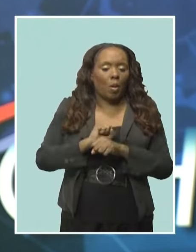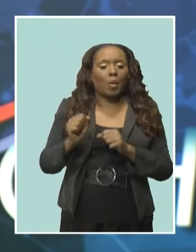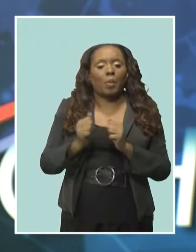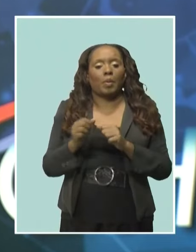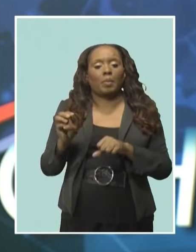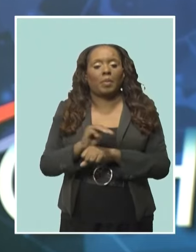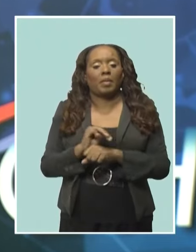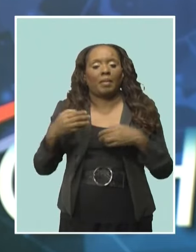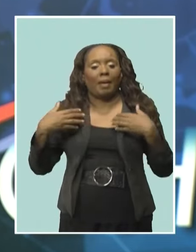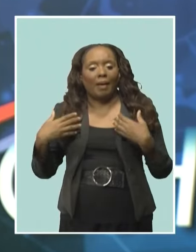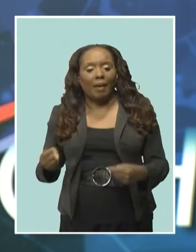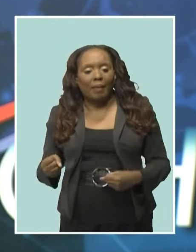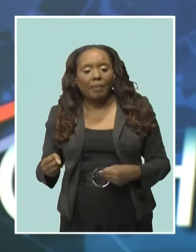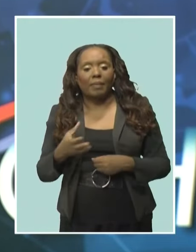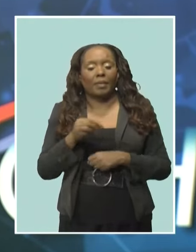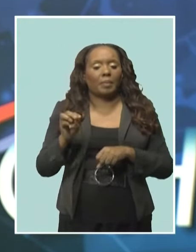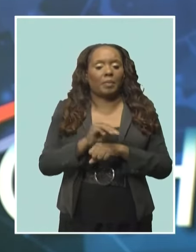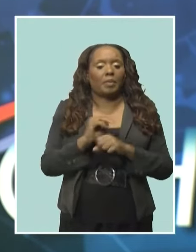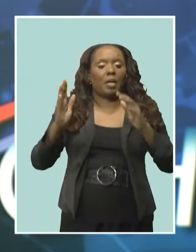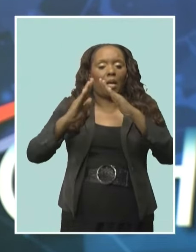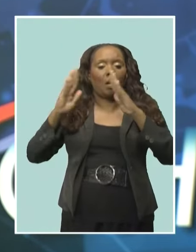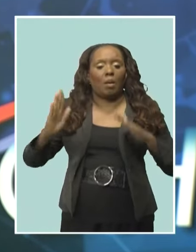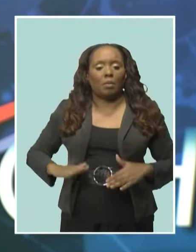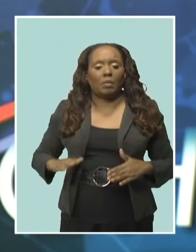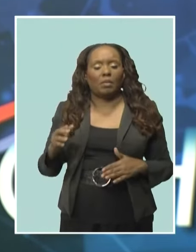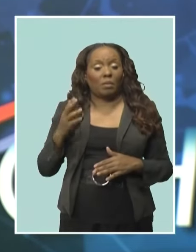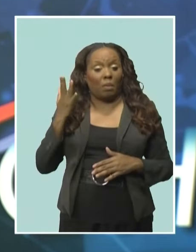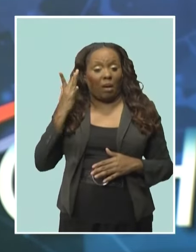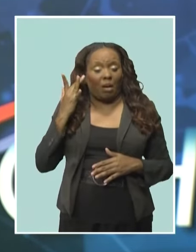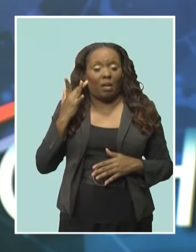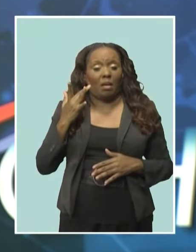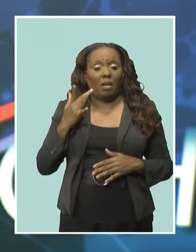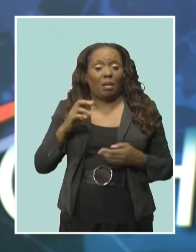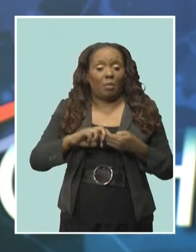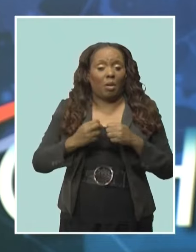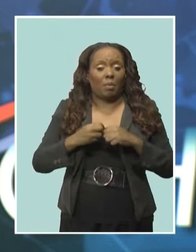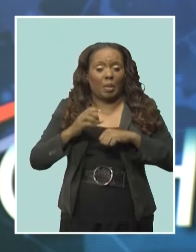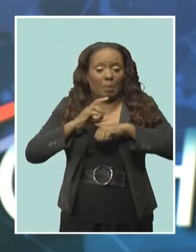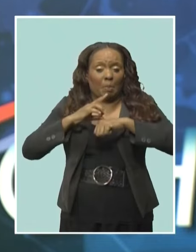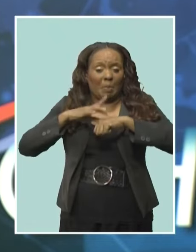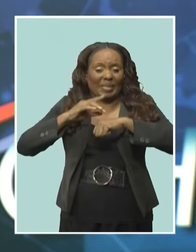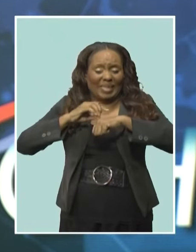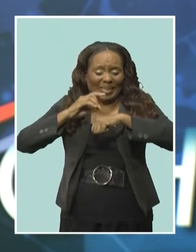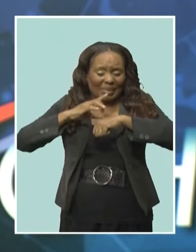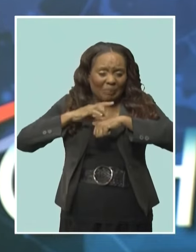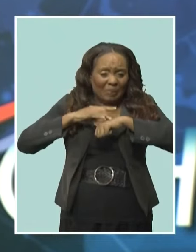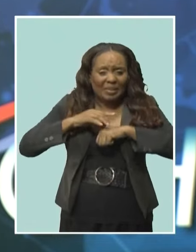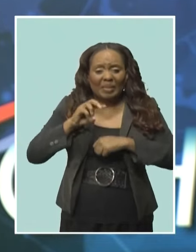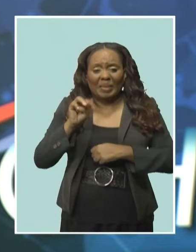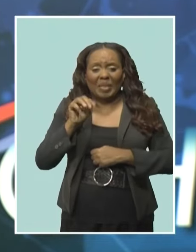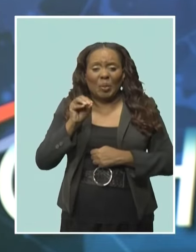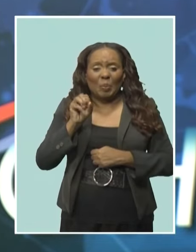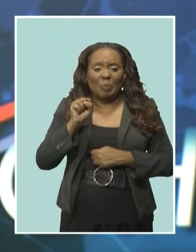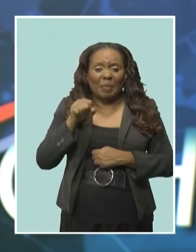officials are working alongside the Ministry of Health and Housing to eradicate an ongoing mosquito